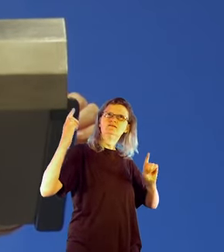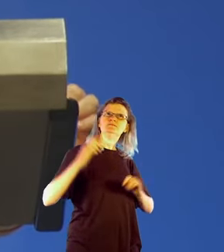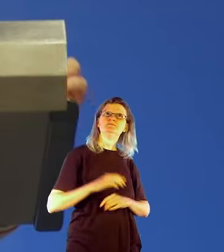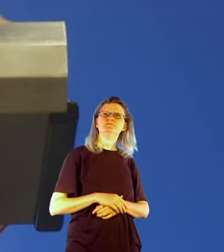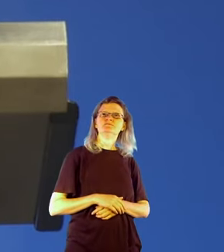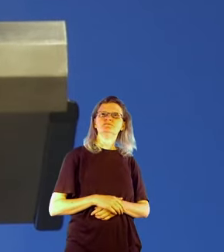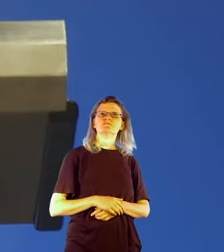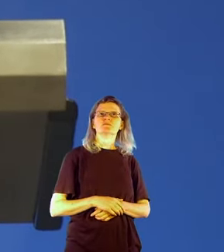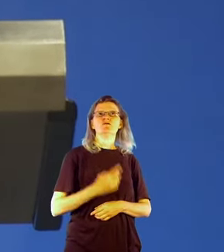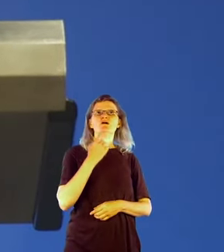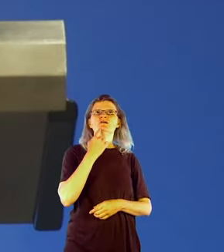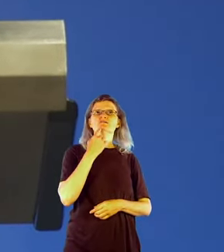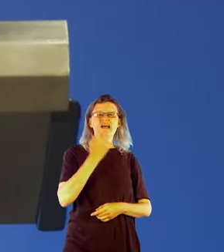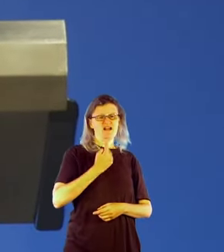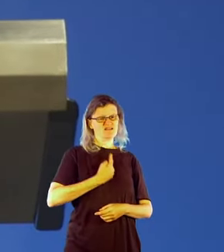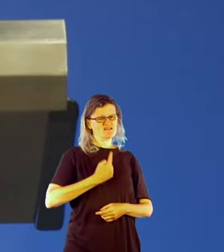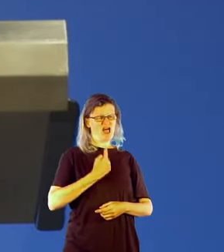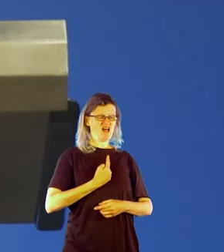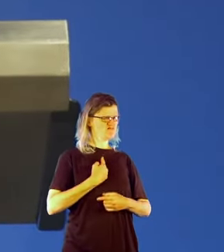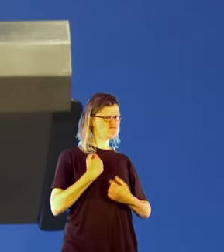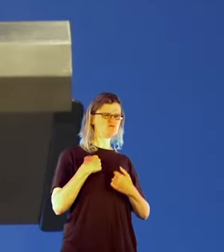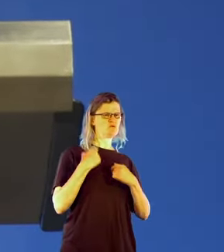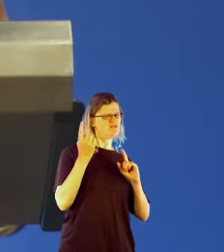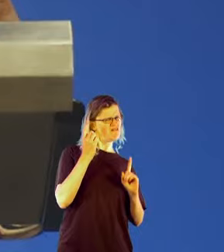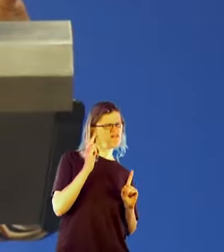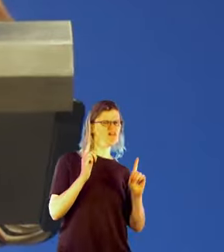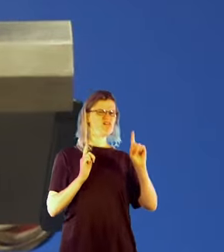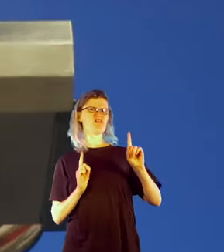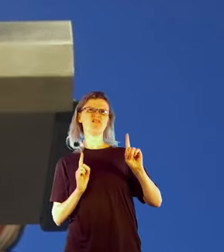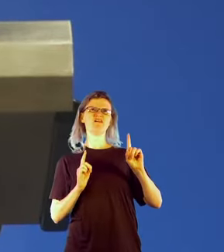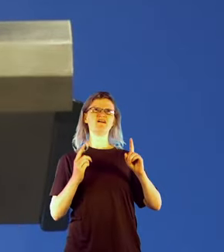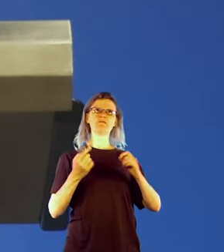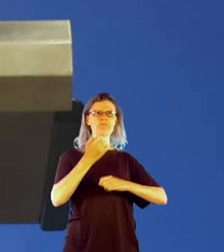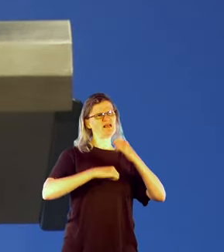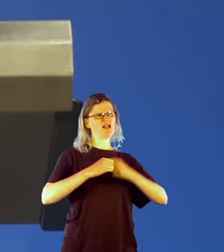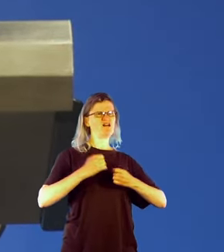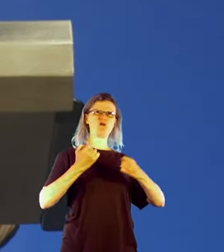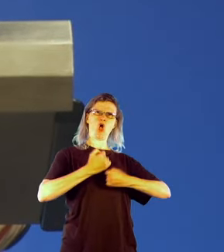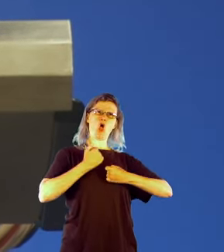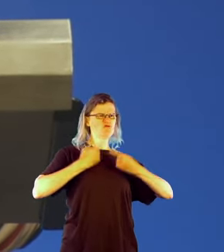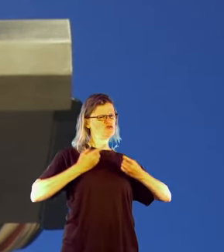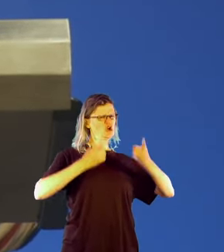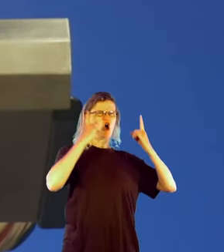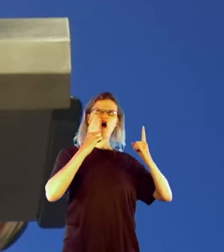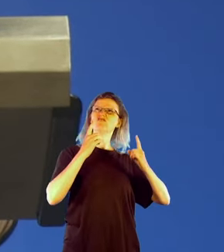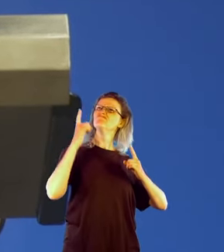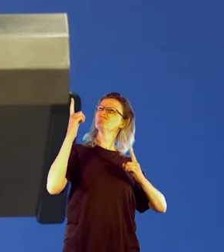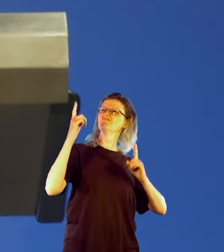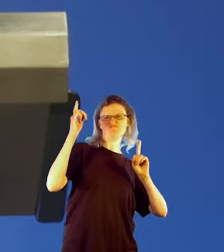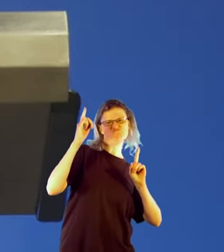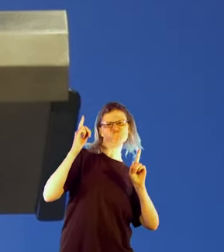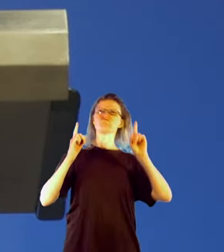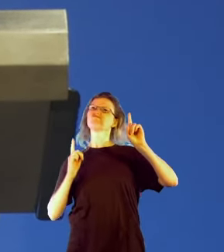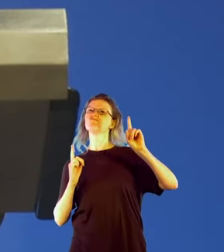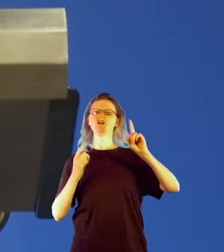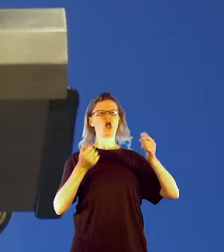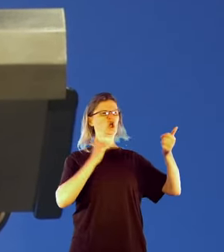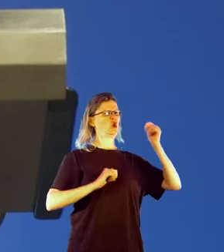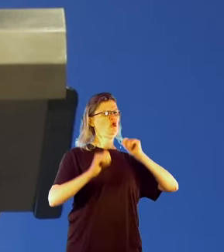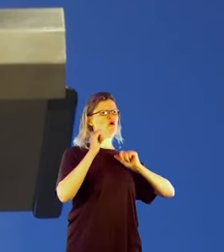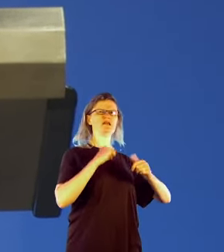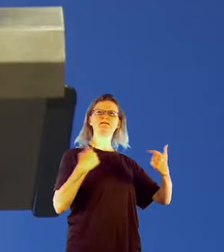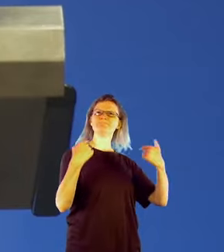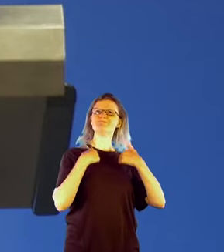Because we set ourselves in the place of honor, we make ourselves into the gods of our own lives, seeking our own glory,